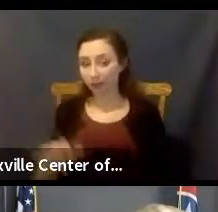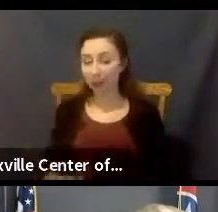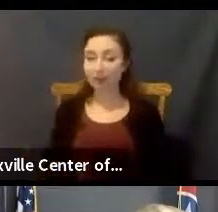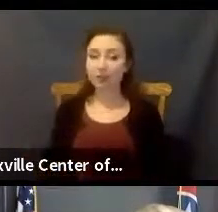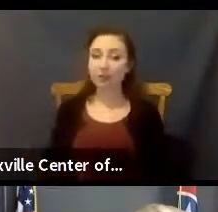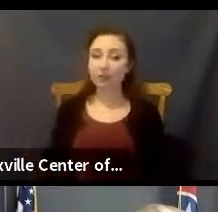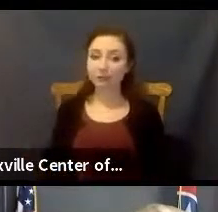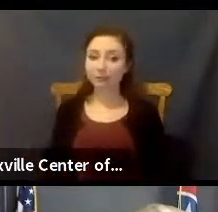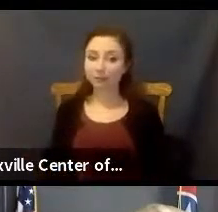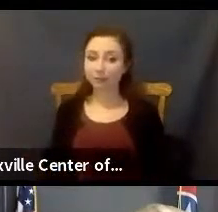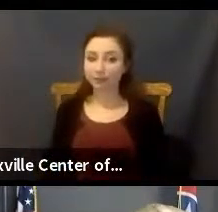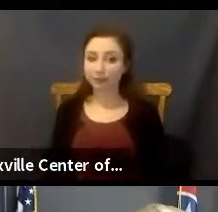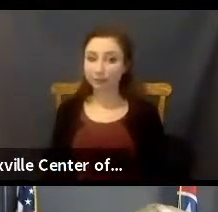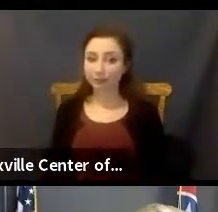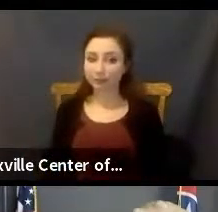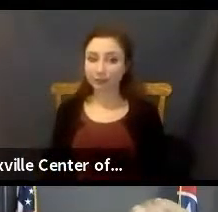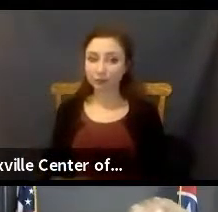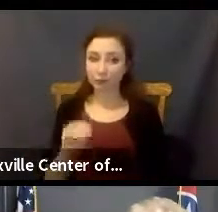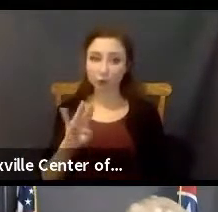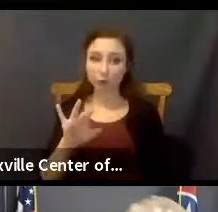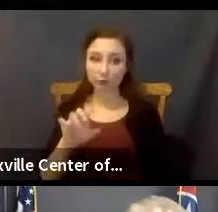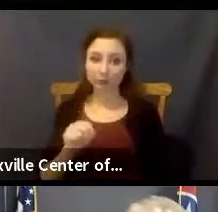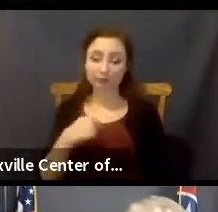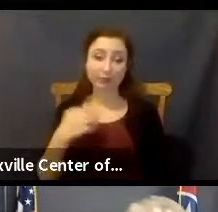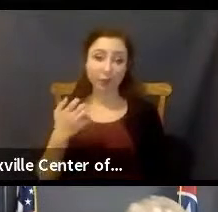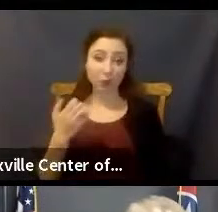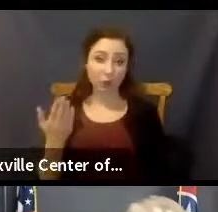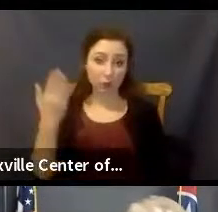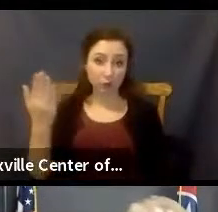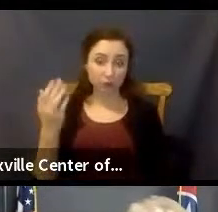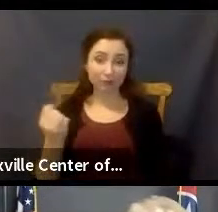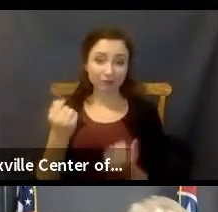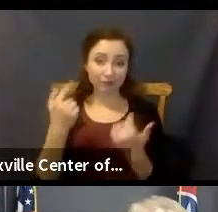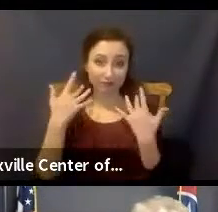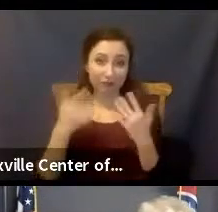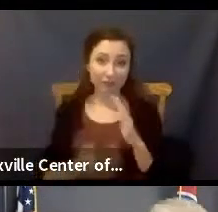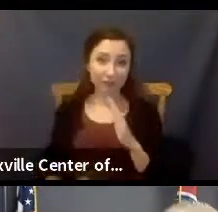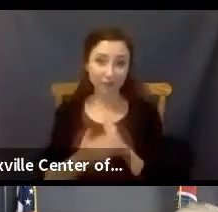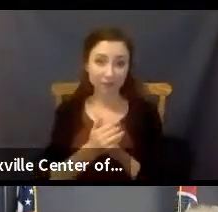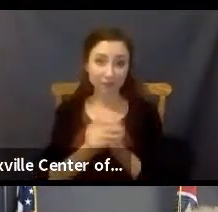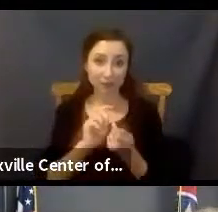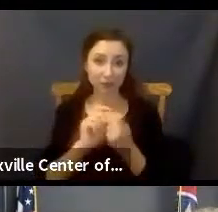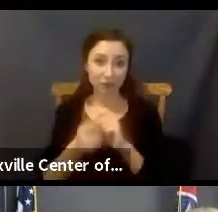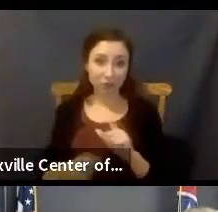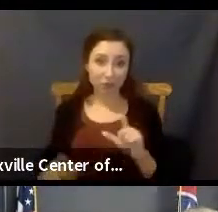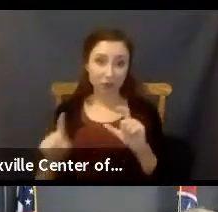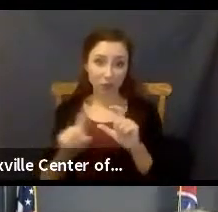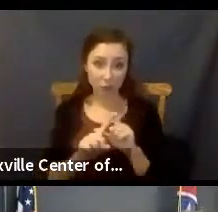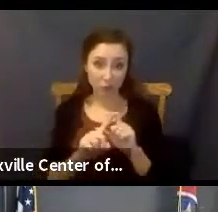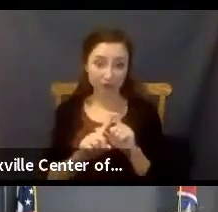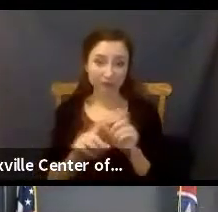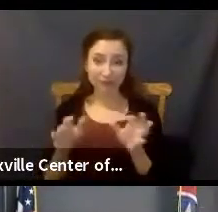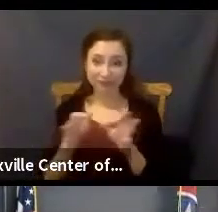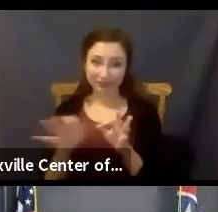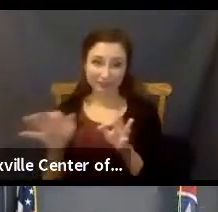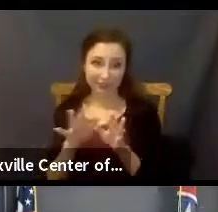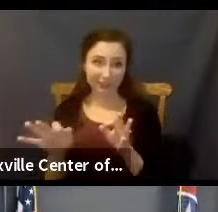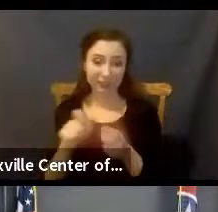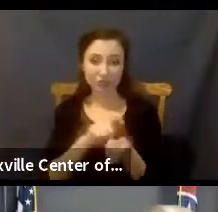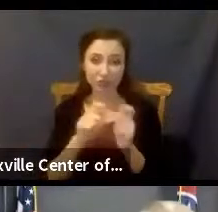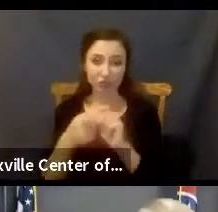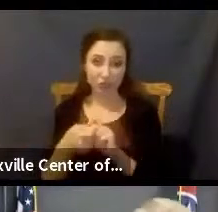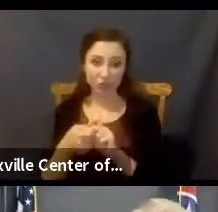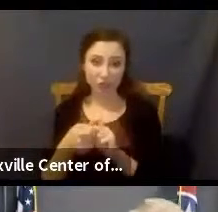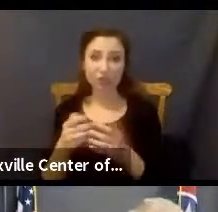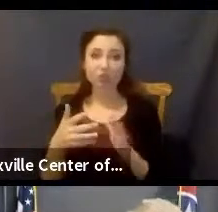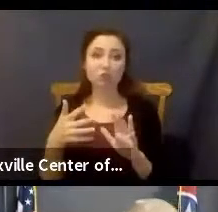2020-5. I'd like to then propose a friendly amendment that we change the wording as stated to